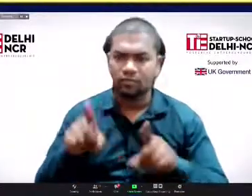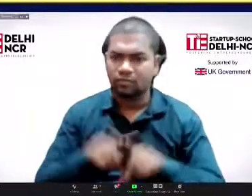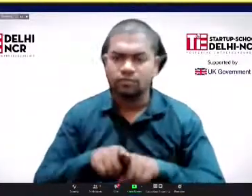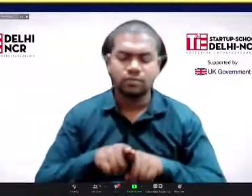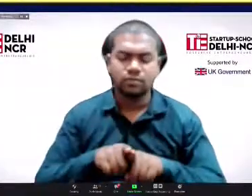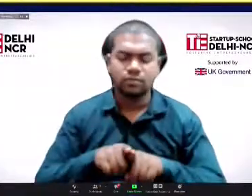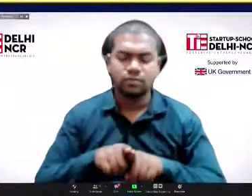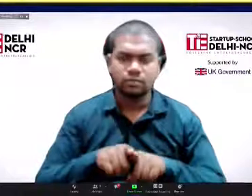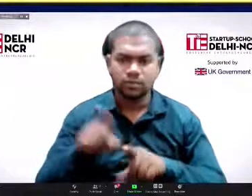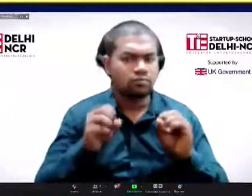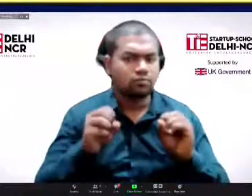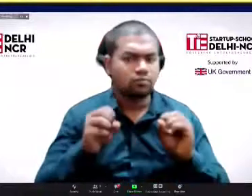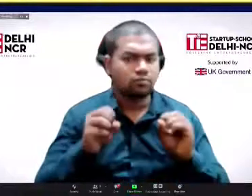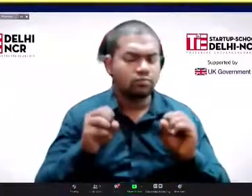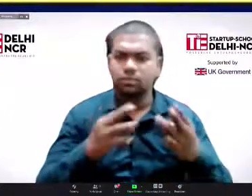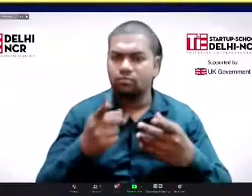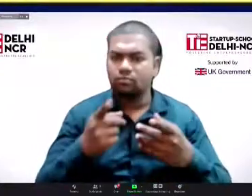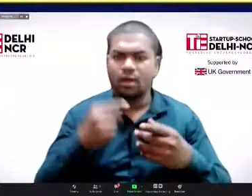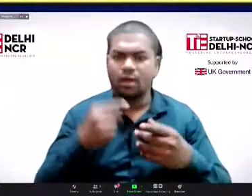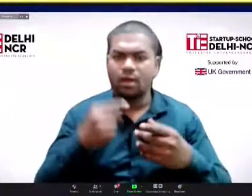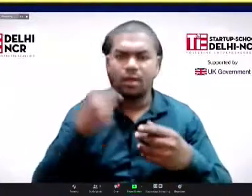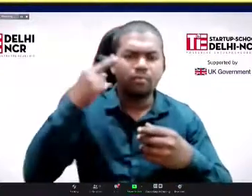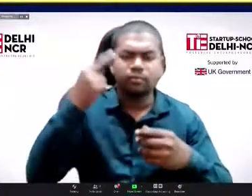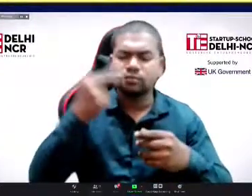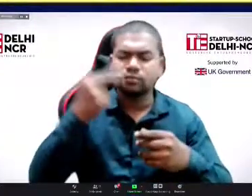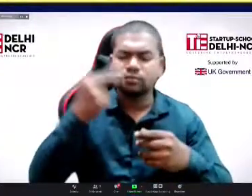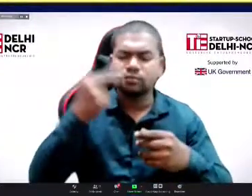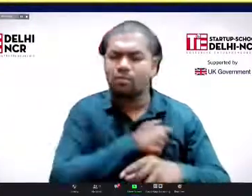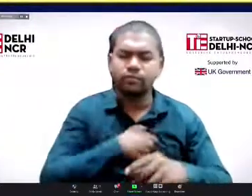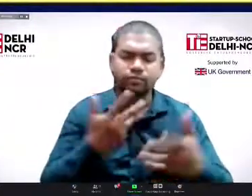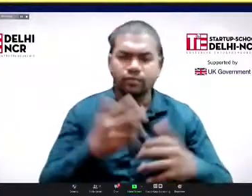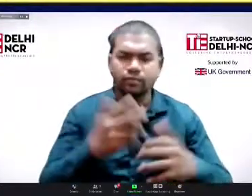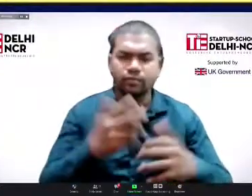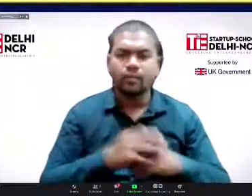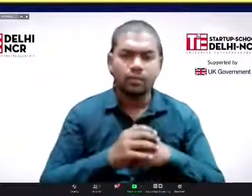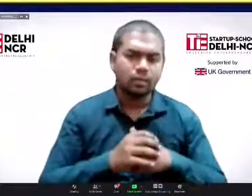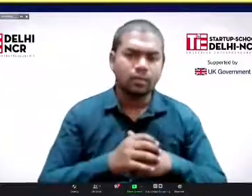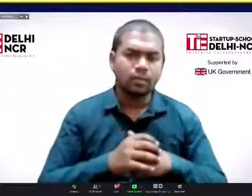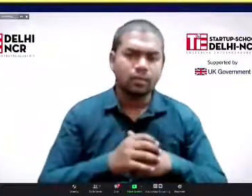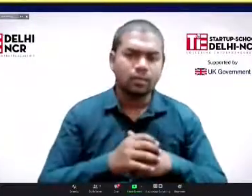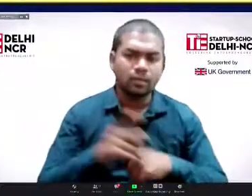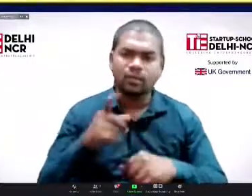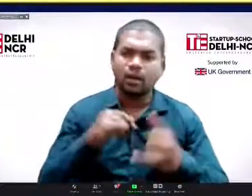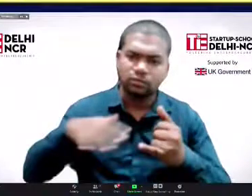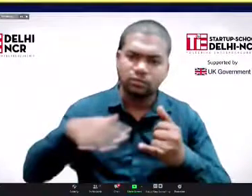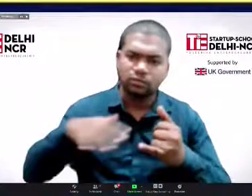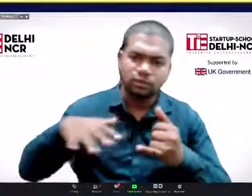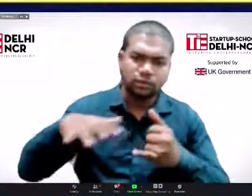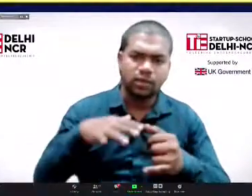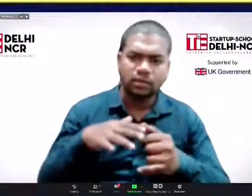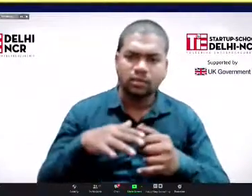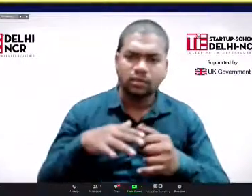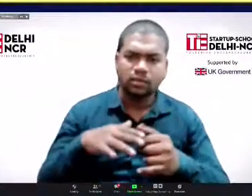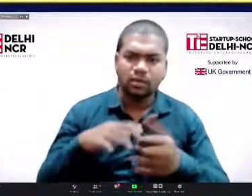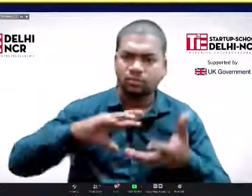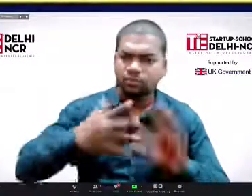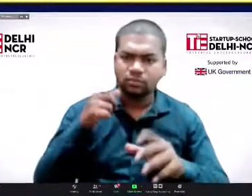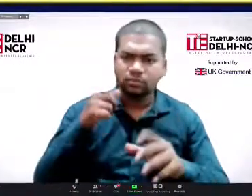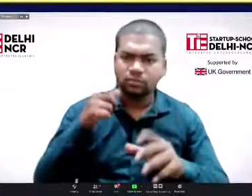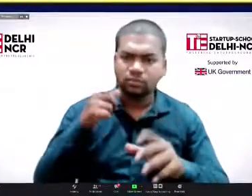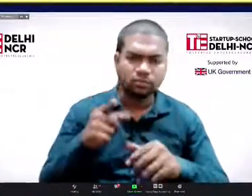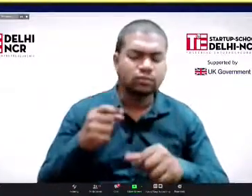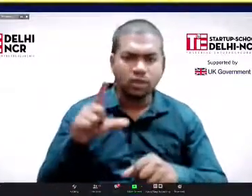So you start with defining the brand purpose. Once you define the brand purpose, and you do this systematically, so you don't just say, okay, let's go with the